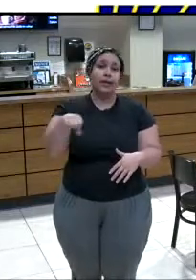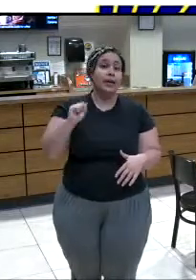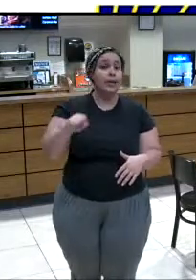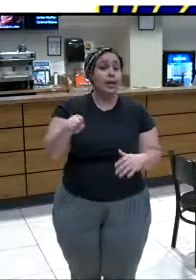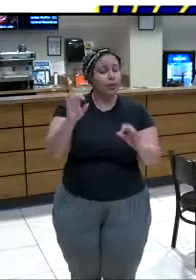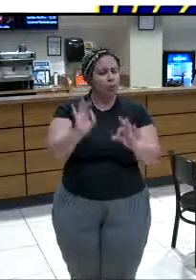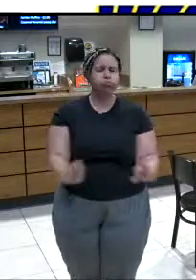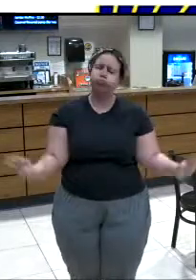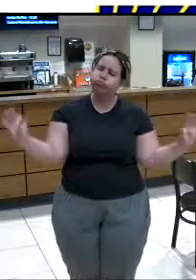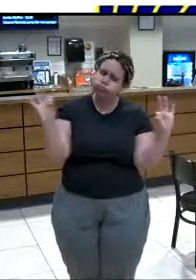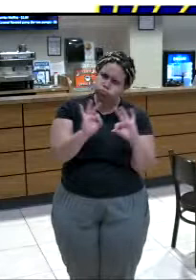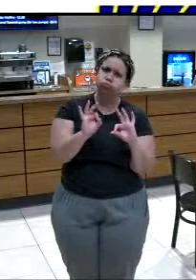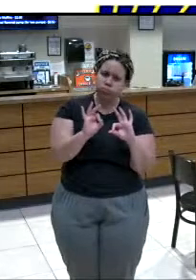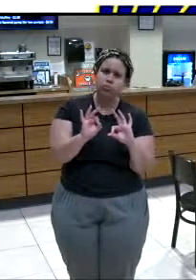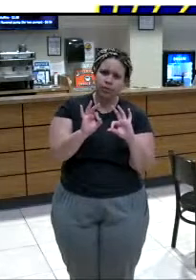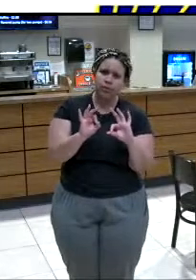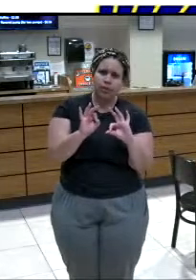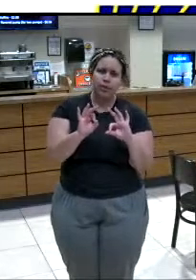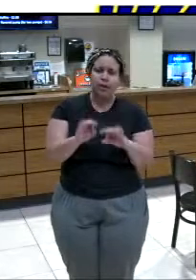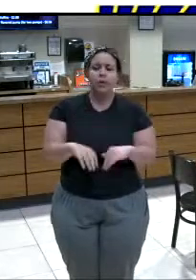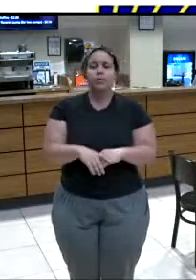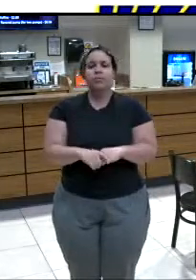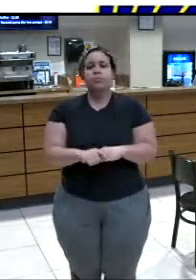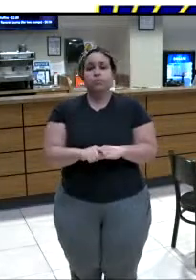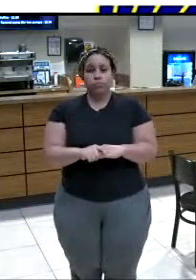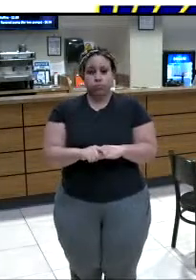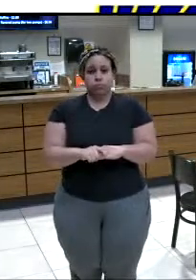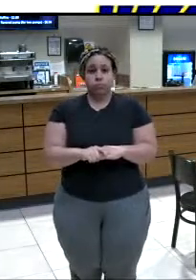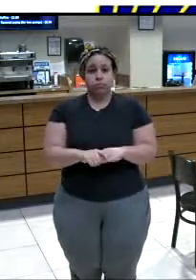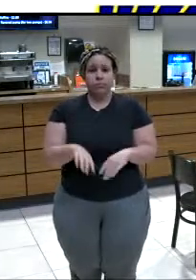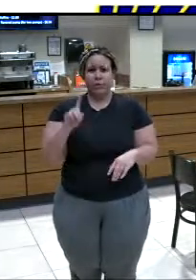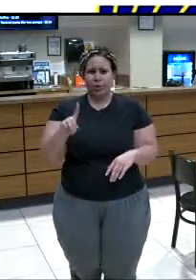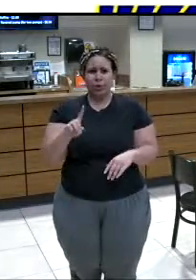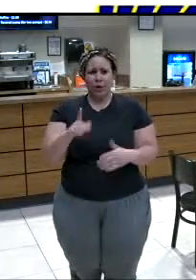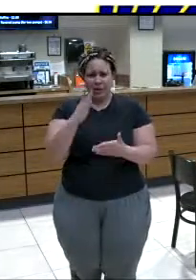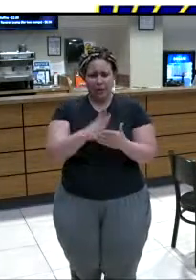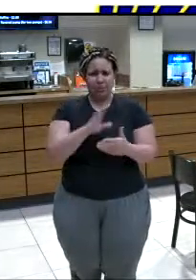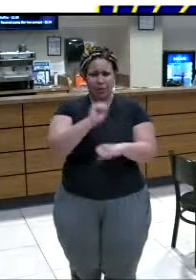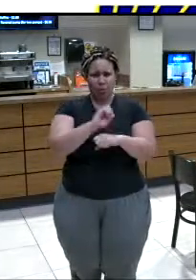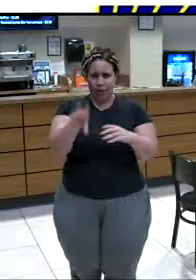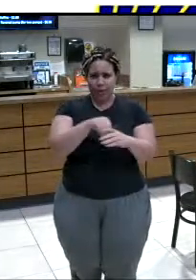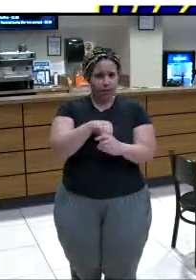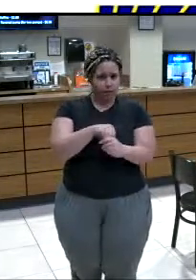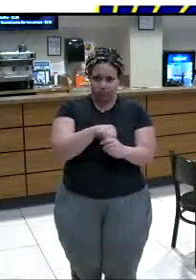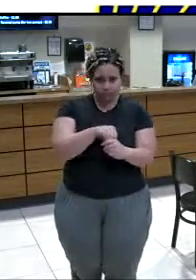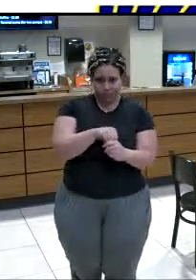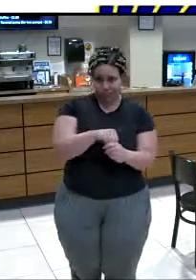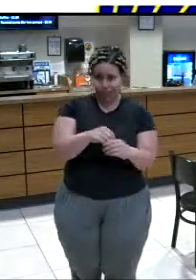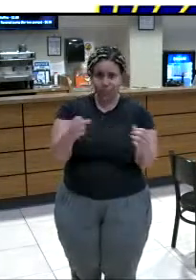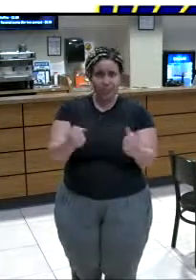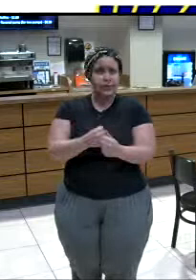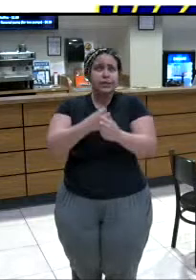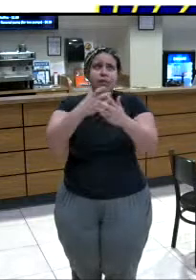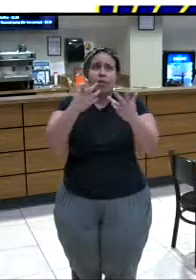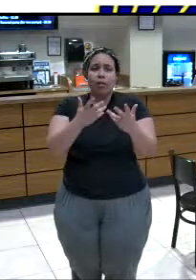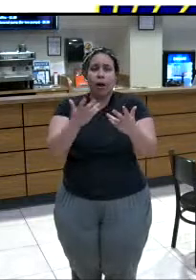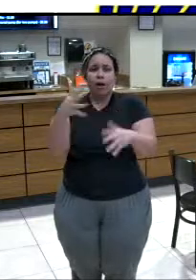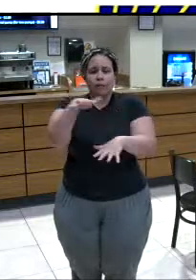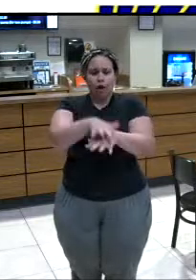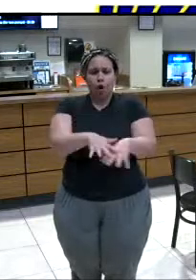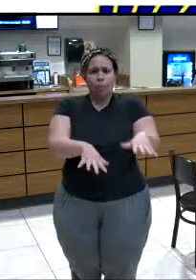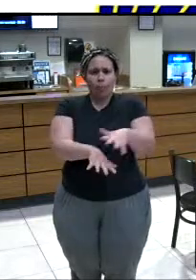work only falls in one of those. So one of the things that we want to make sure to remind you is that there's a lot of overlap. There's a lot